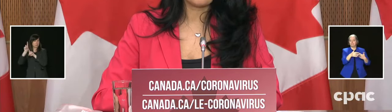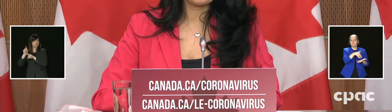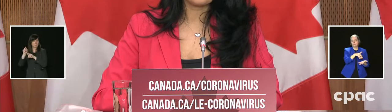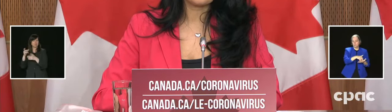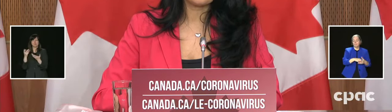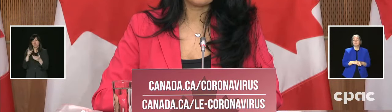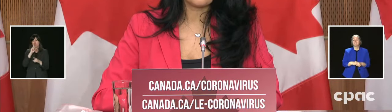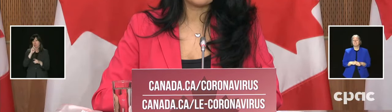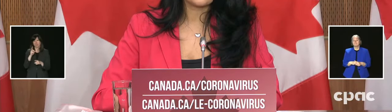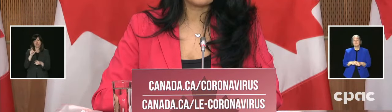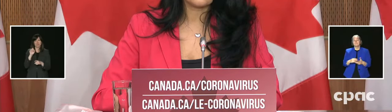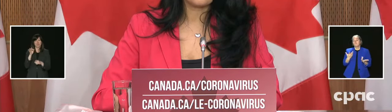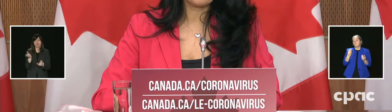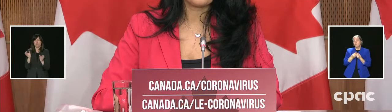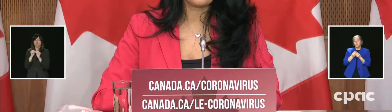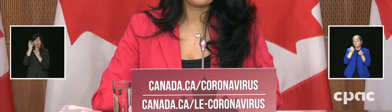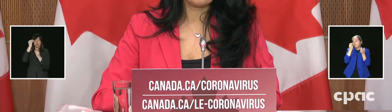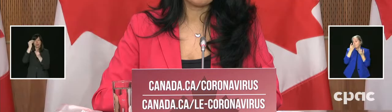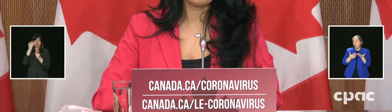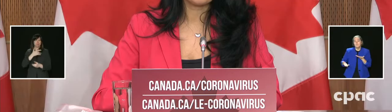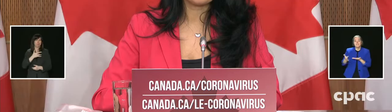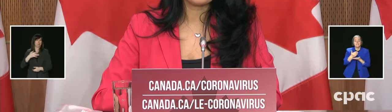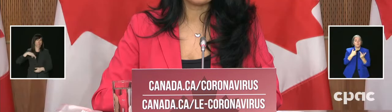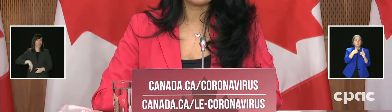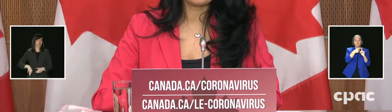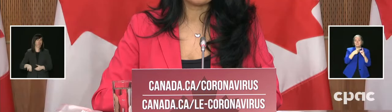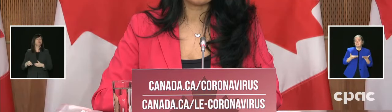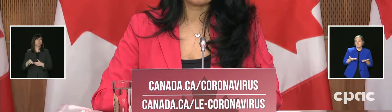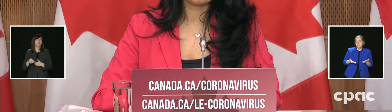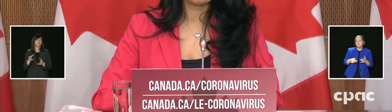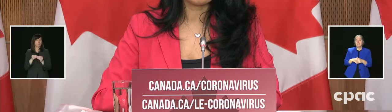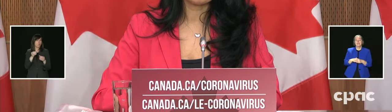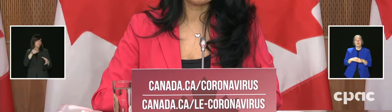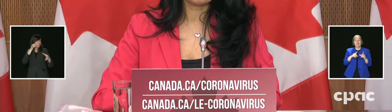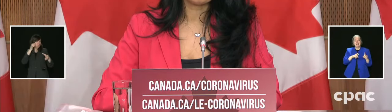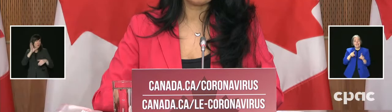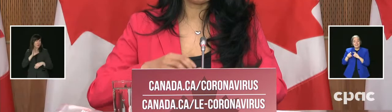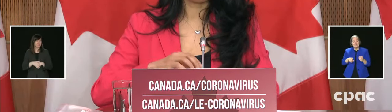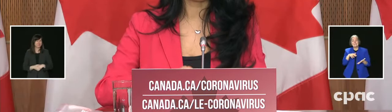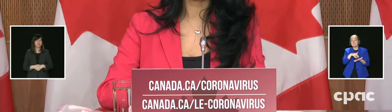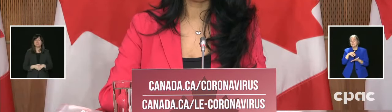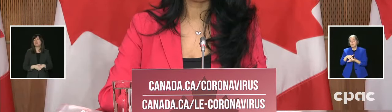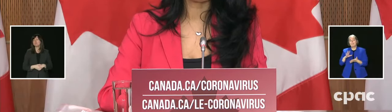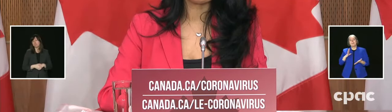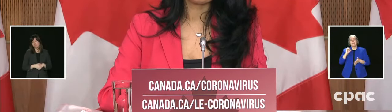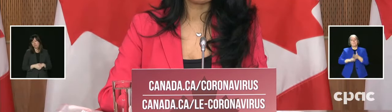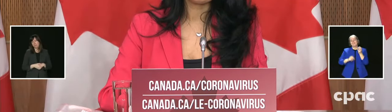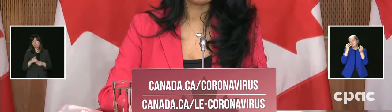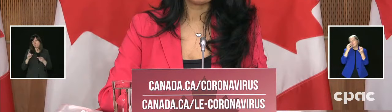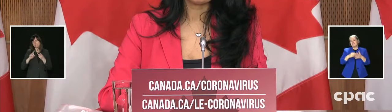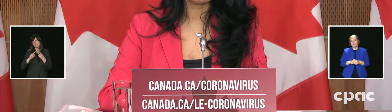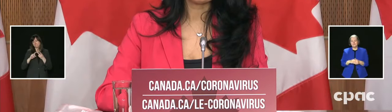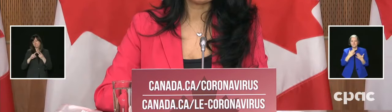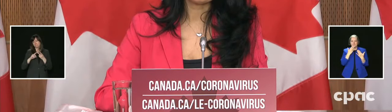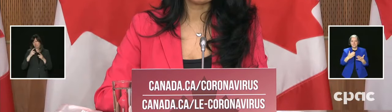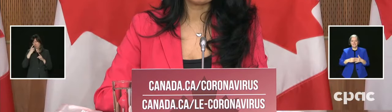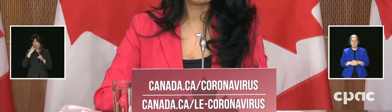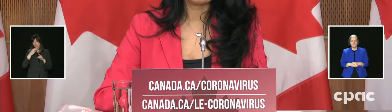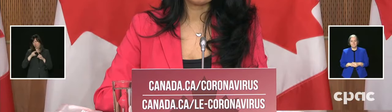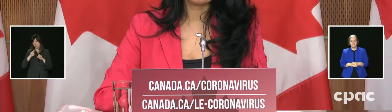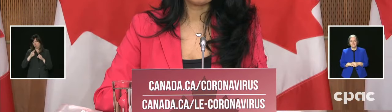always good to help inform those decisions. Thank you. Well, sorry, could I have a